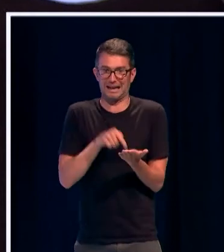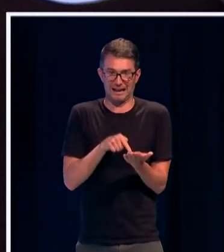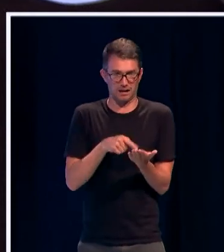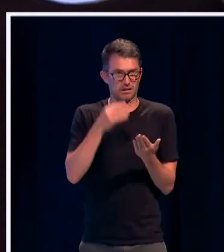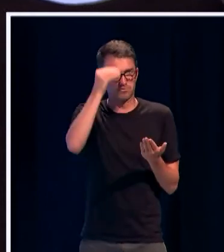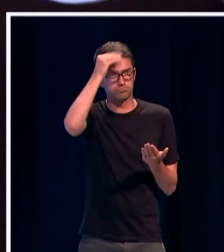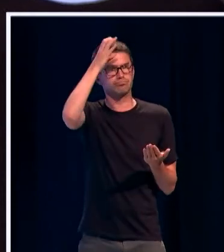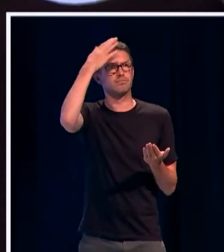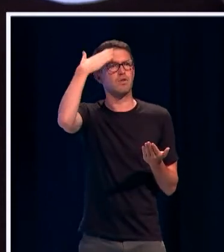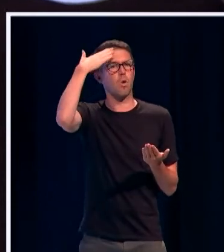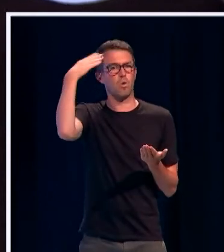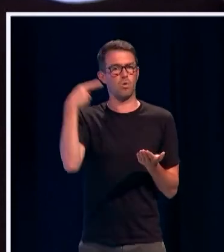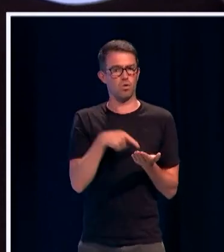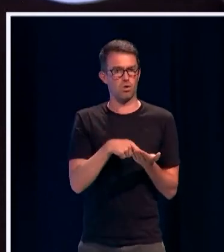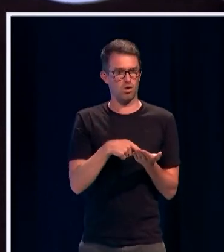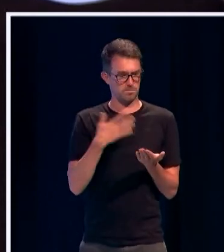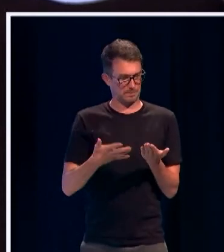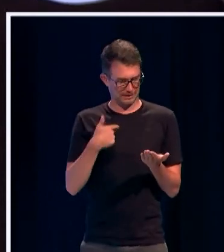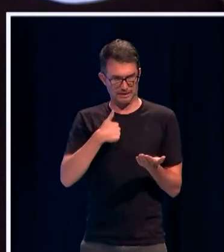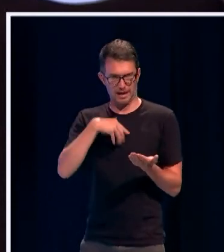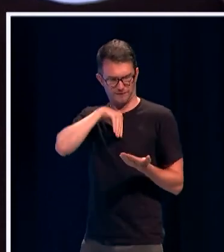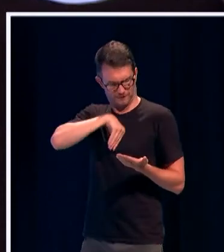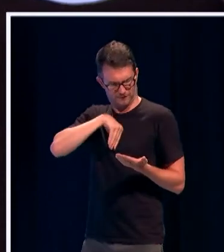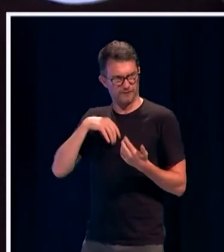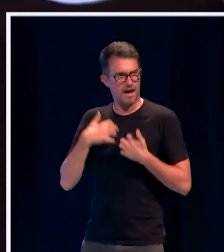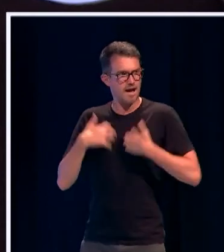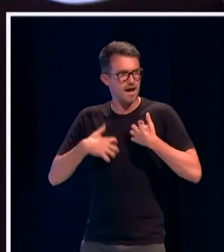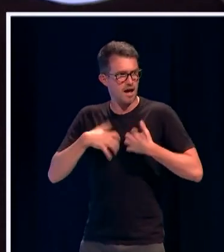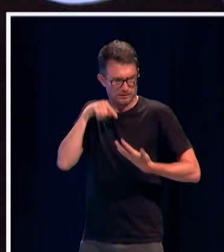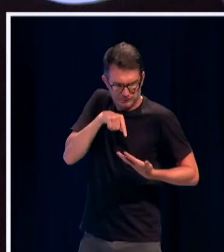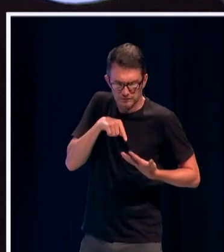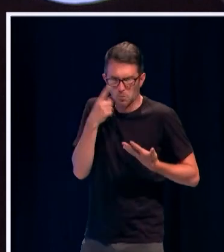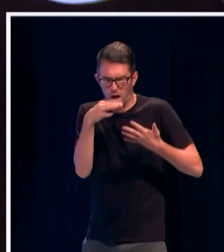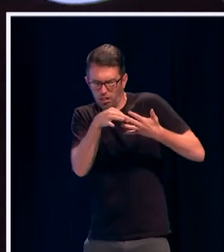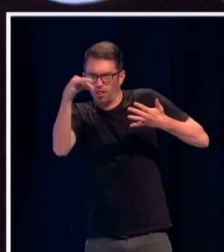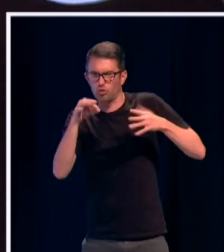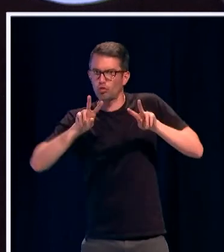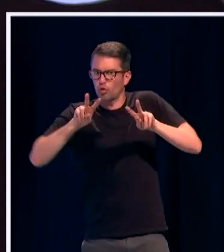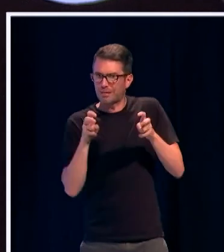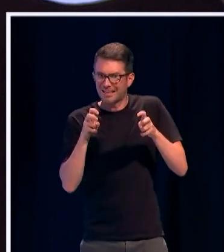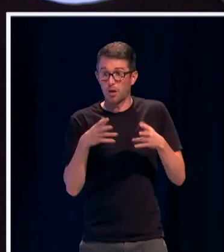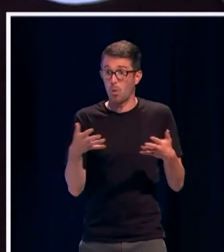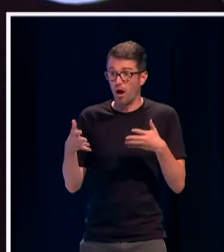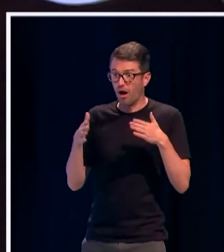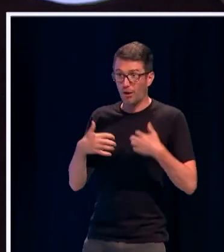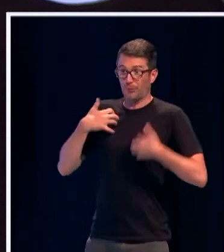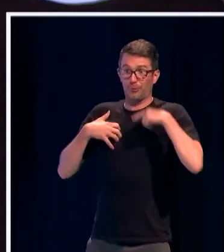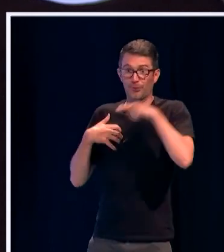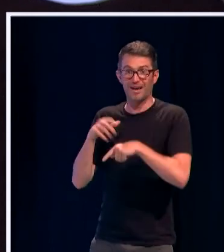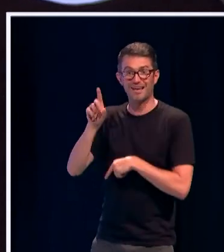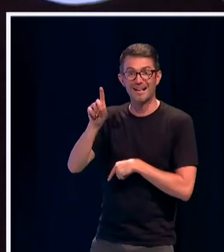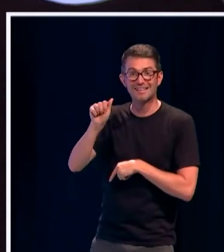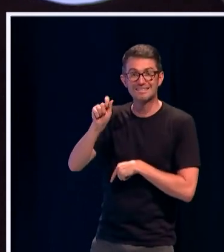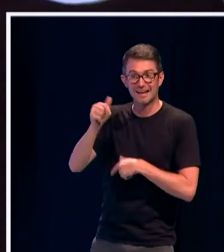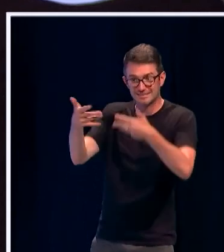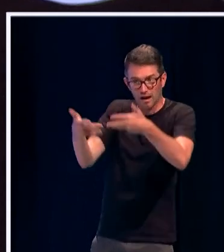have data collections going around with those training, isn't it? You are trying to figure out who are the